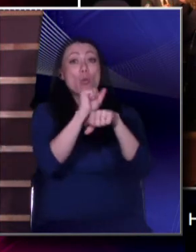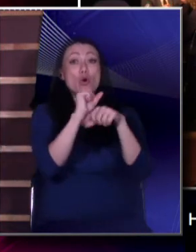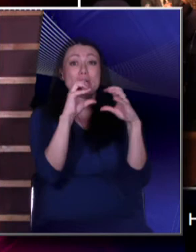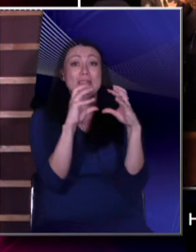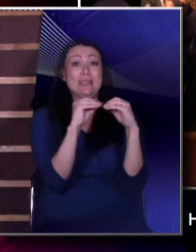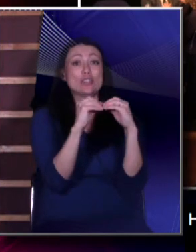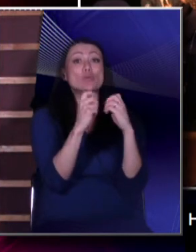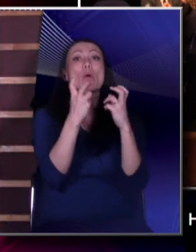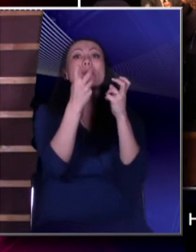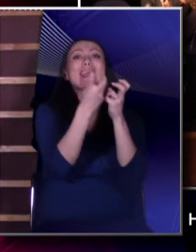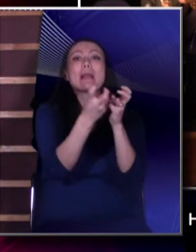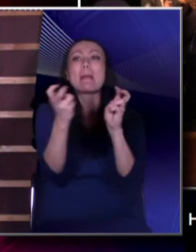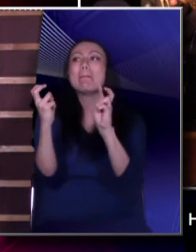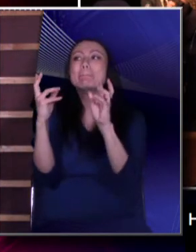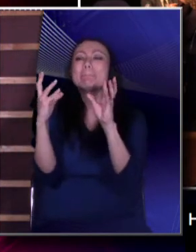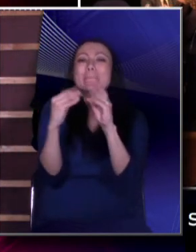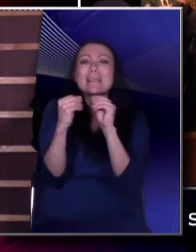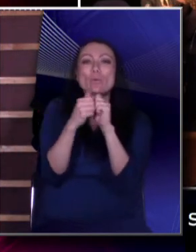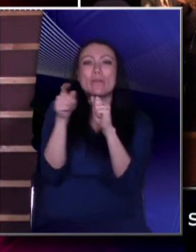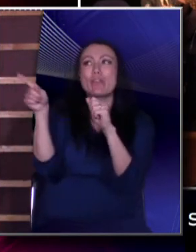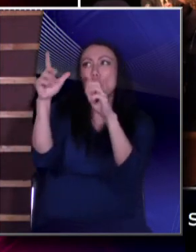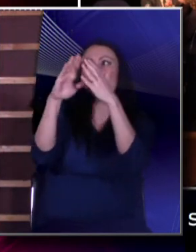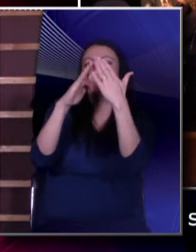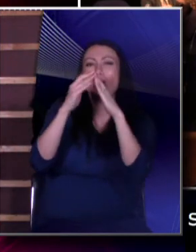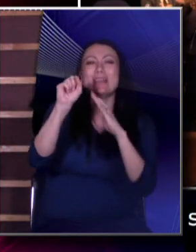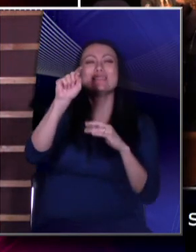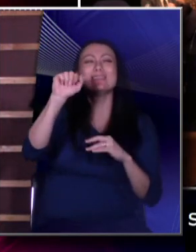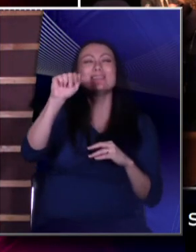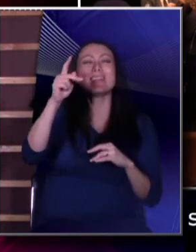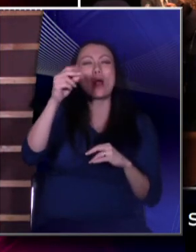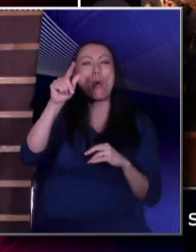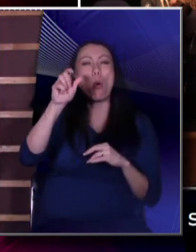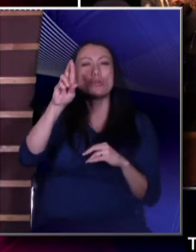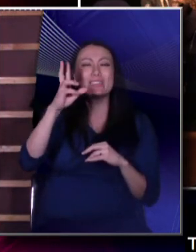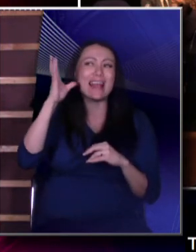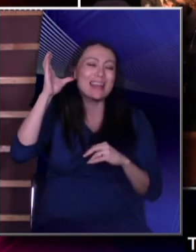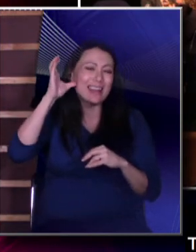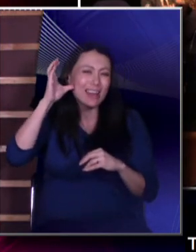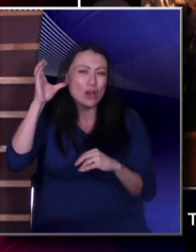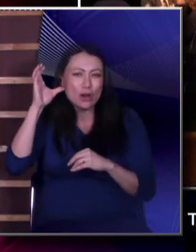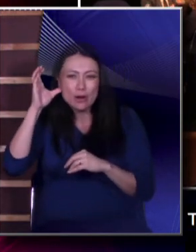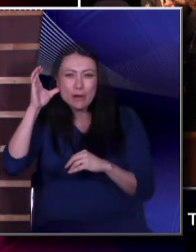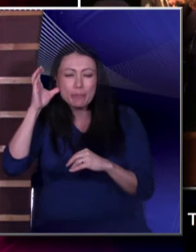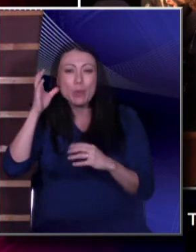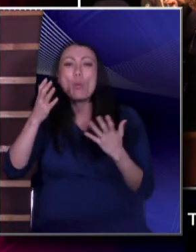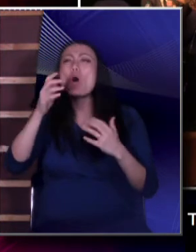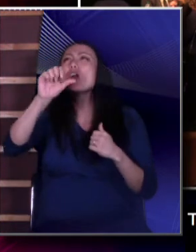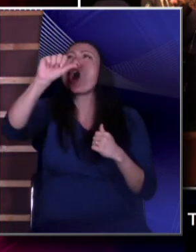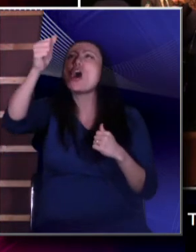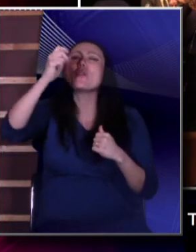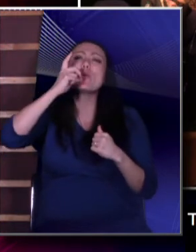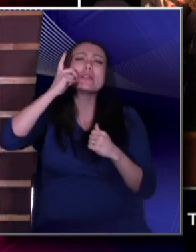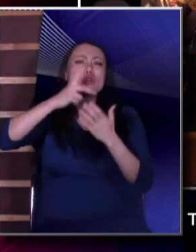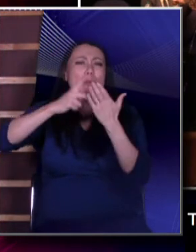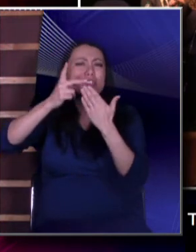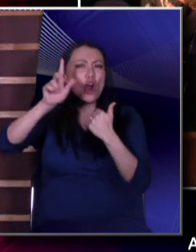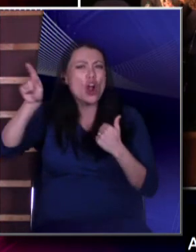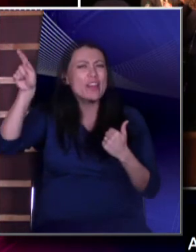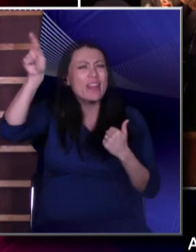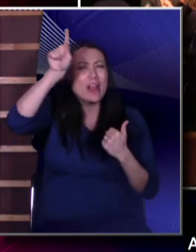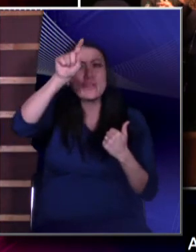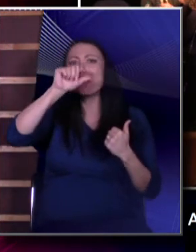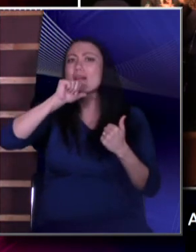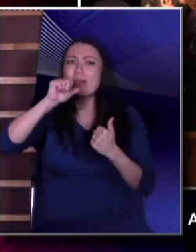stakeholders and hear this. What other types of residential programs that aren't necessarily towards the deaf, hard of hearing, and blind are out there that we could